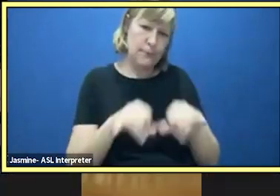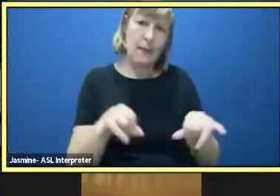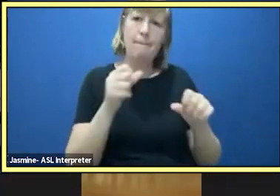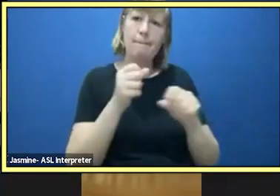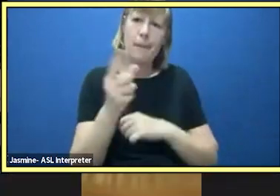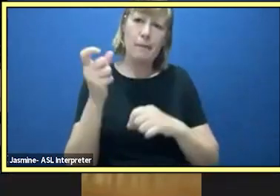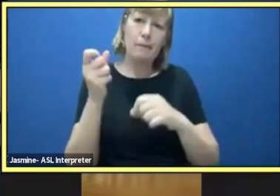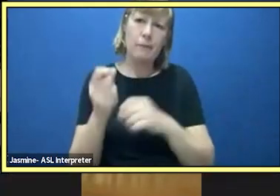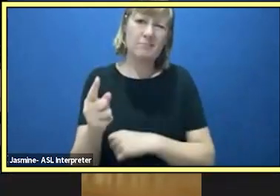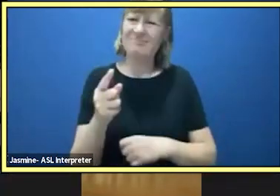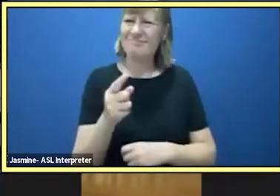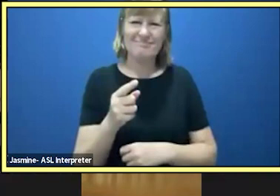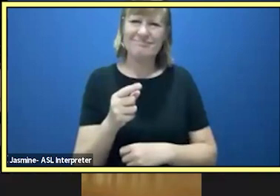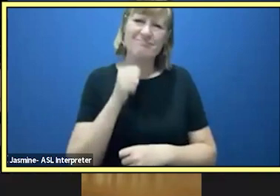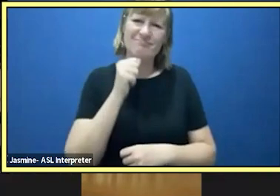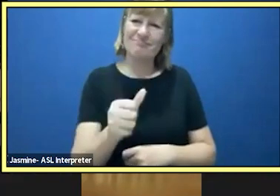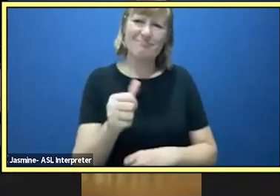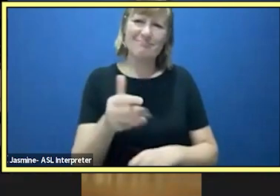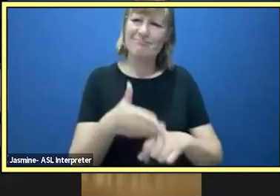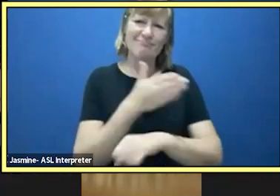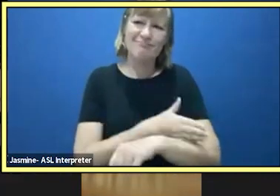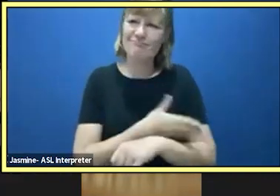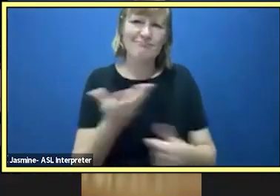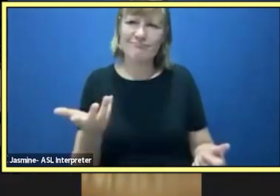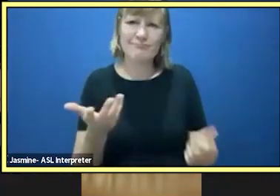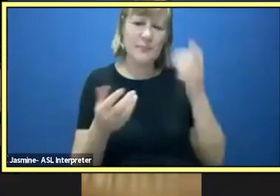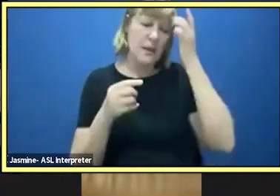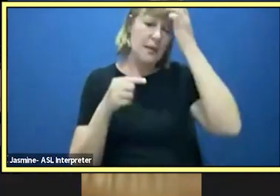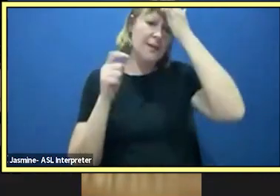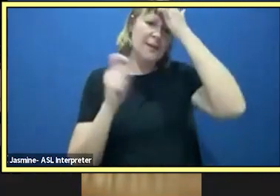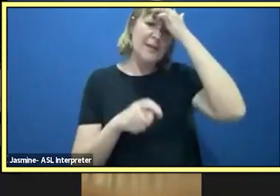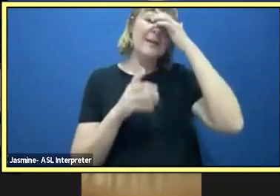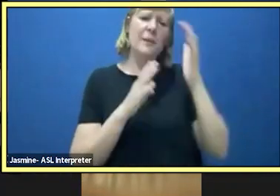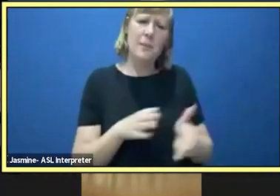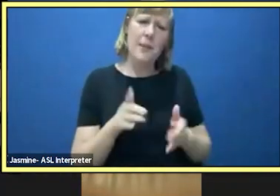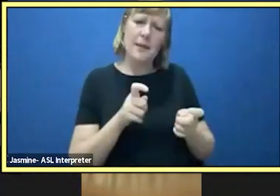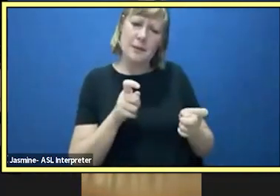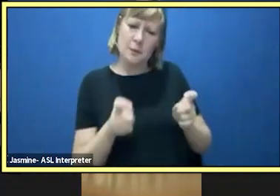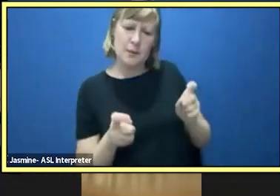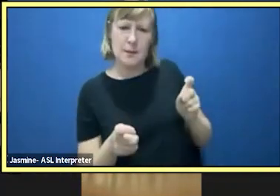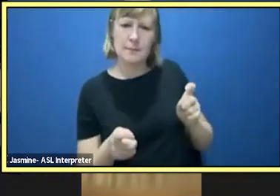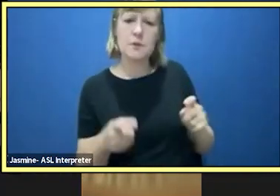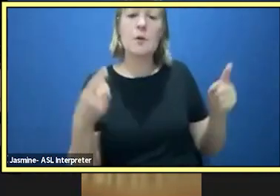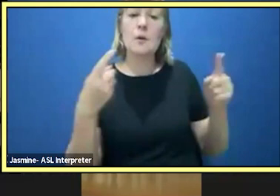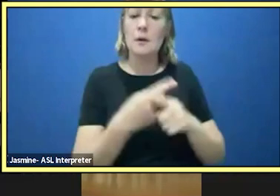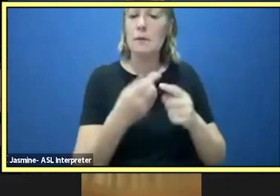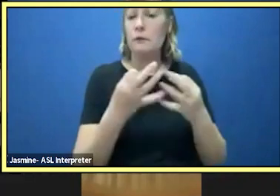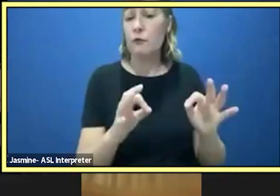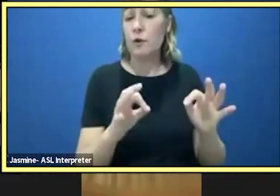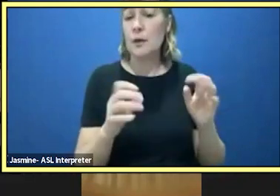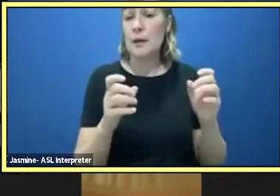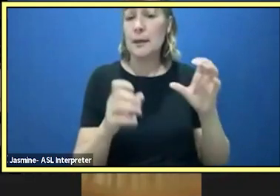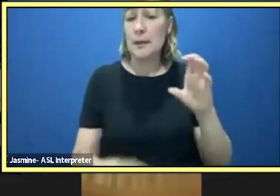be tweaked, and the conflict-free case manager might help that change. Also, some